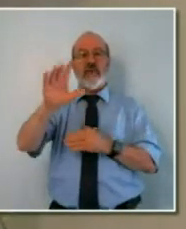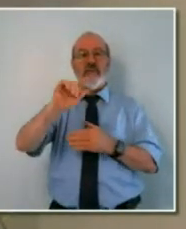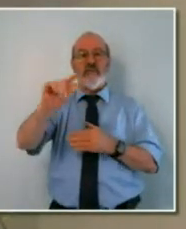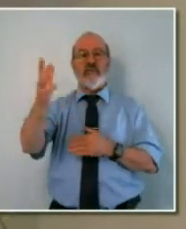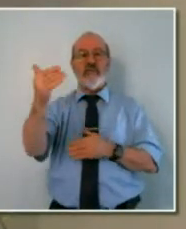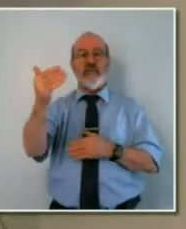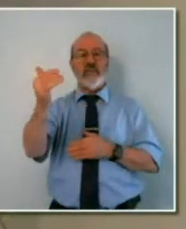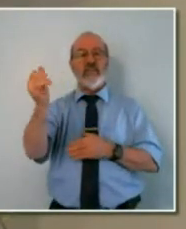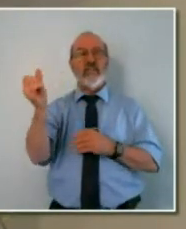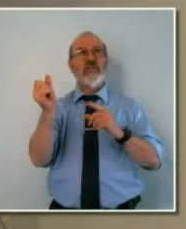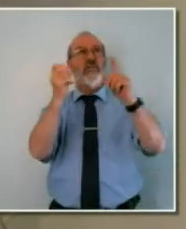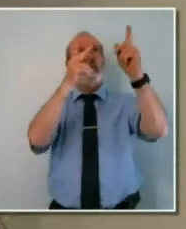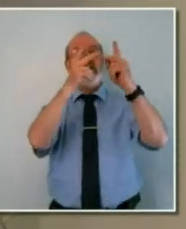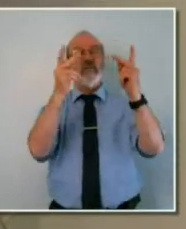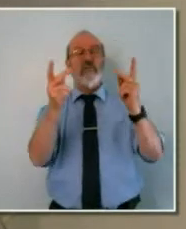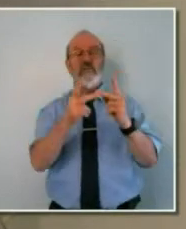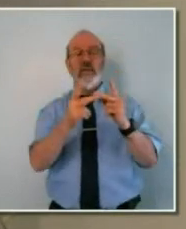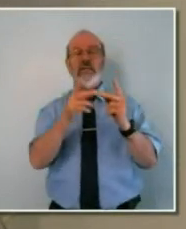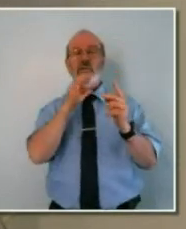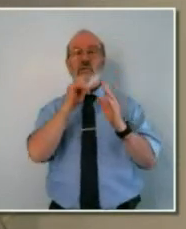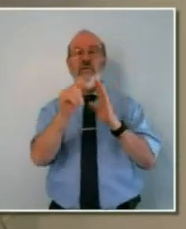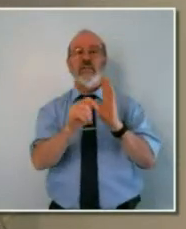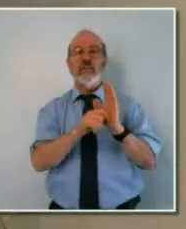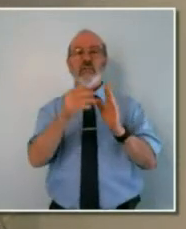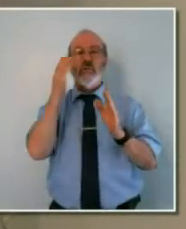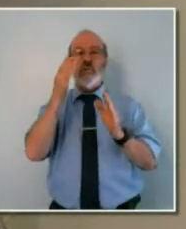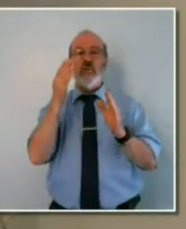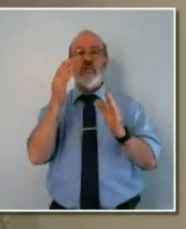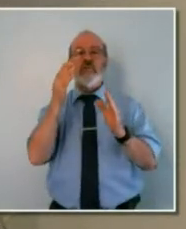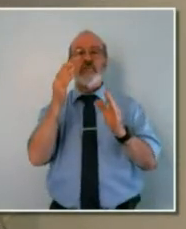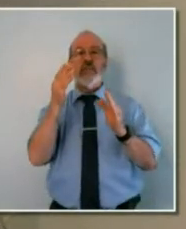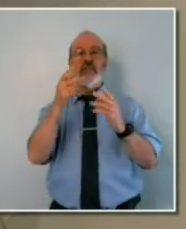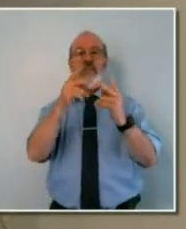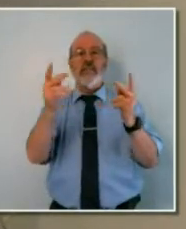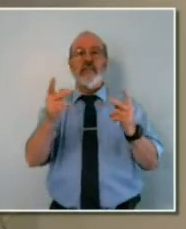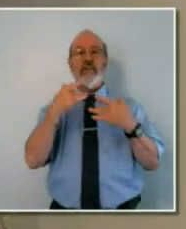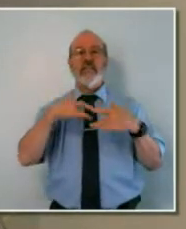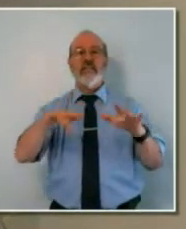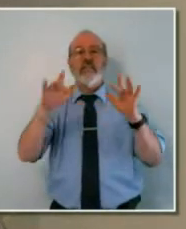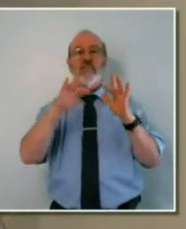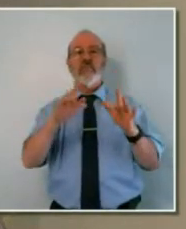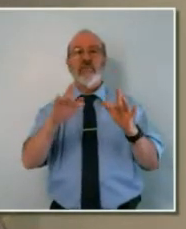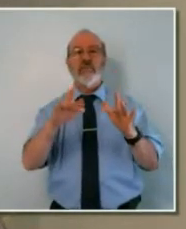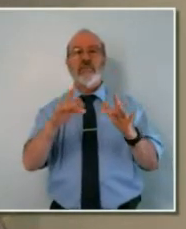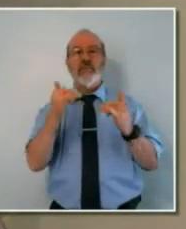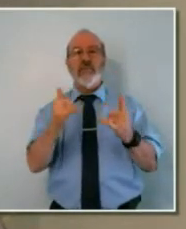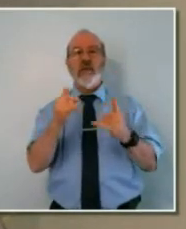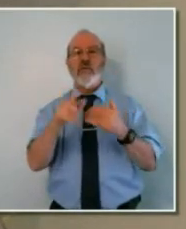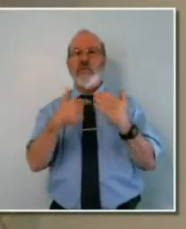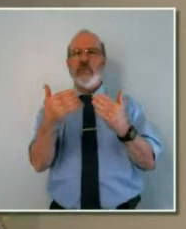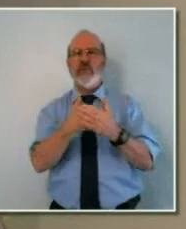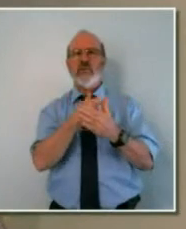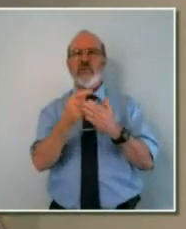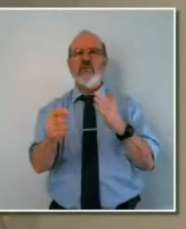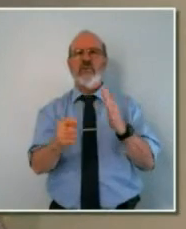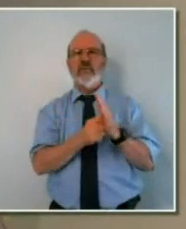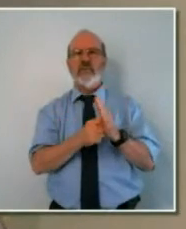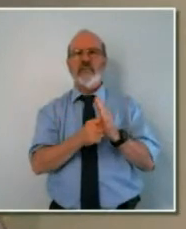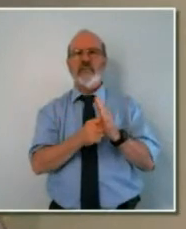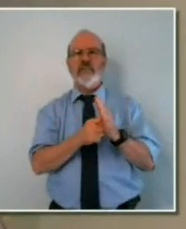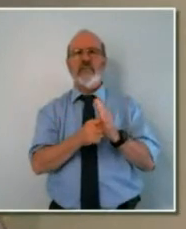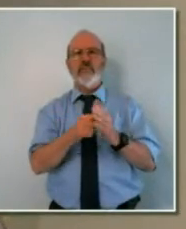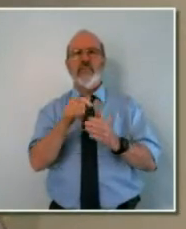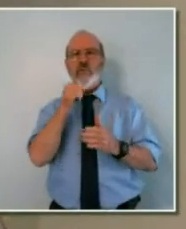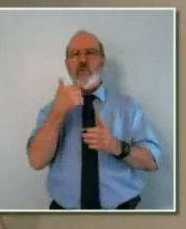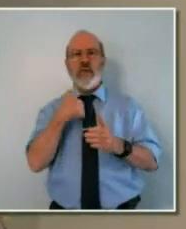to his place in the Old Testament, we know it to be a place of mercy. Now, what about the New Testament? We don't have the